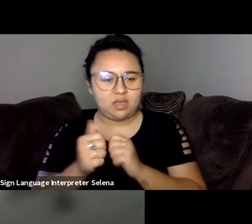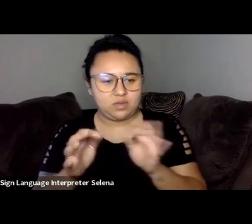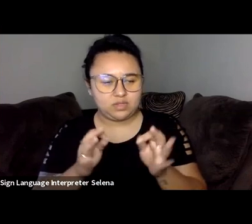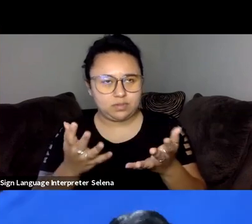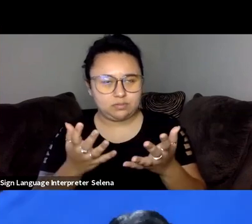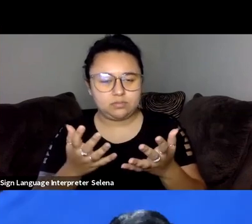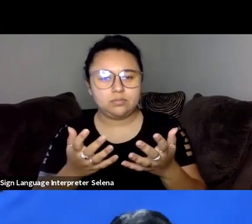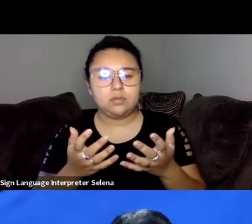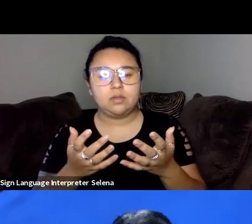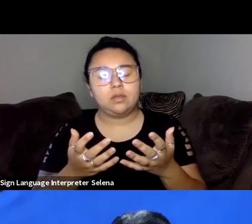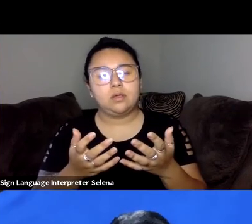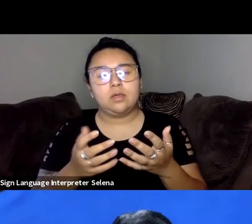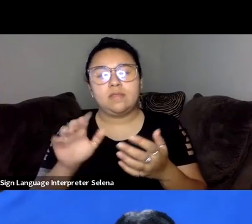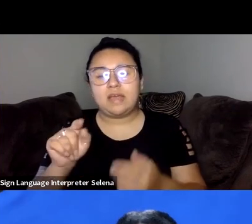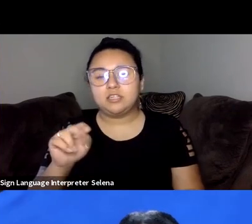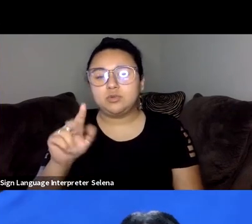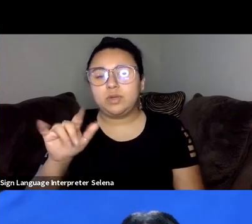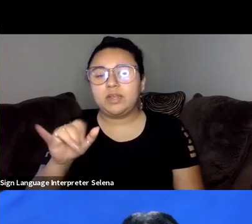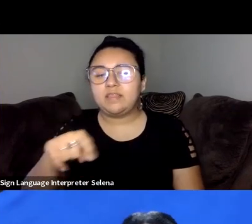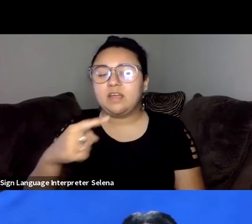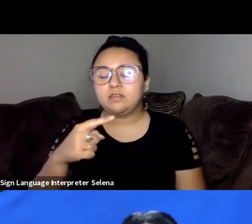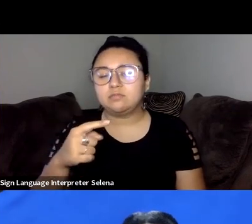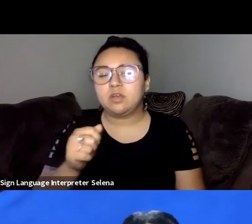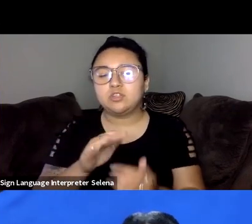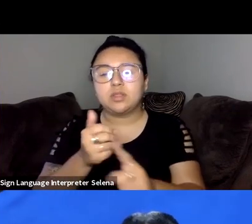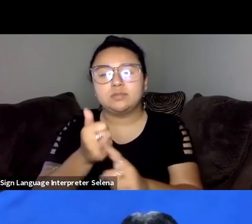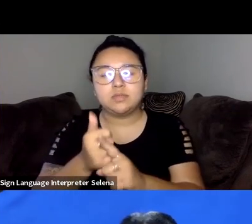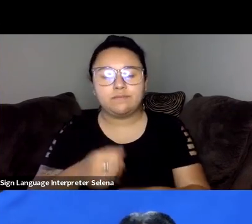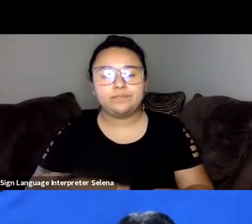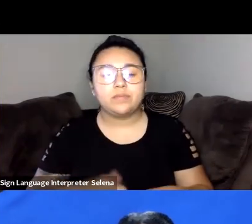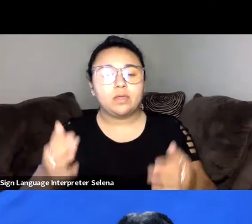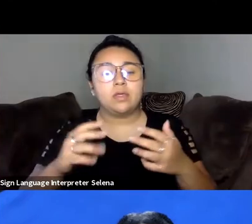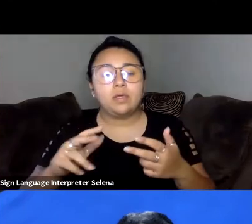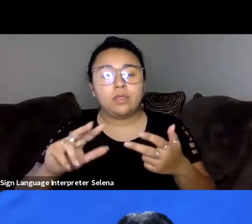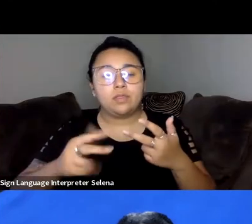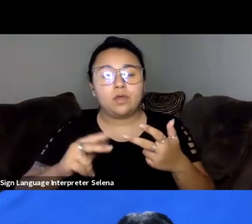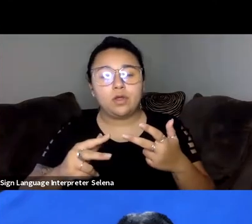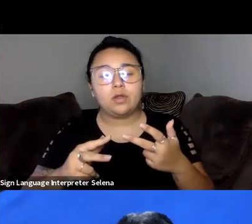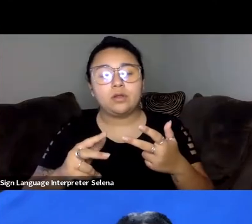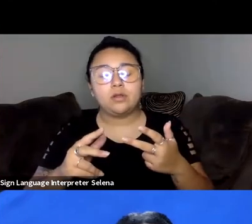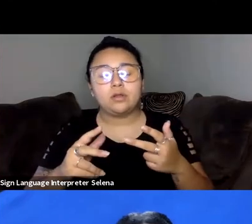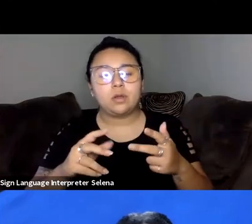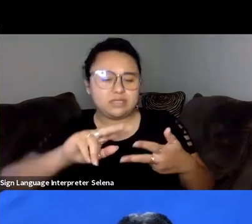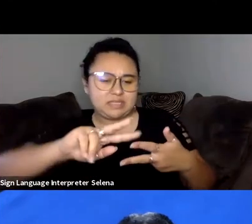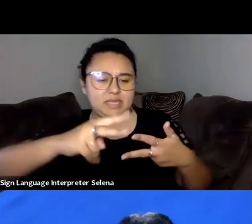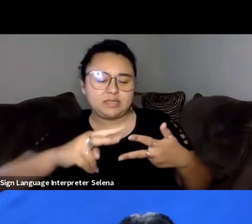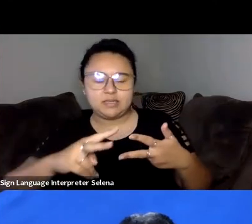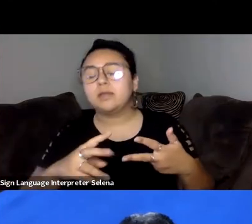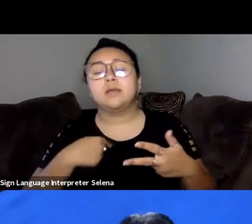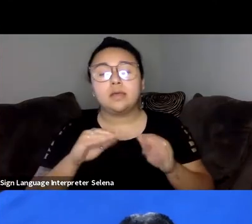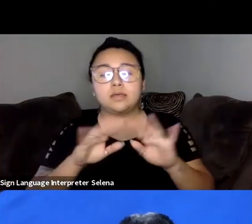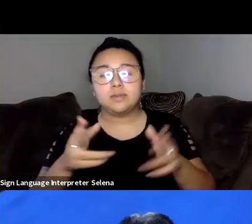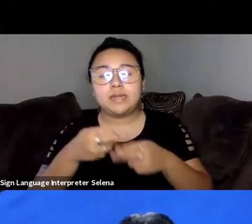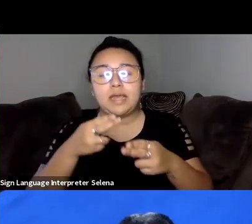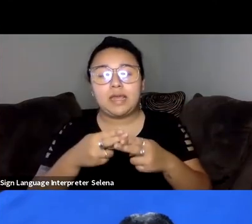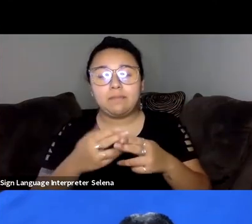addressing themselves towards. We want to explicitly name and redress the racial exclusions and whitewashed histories. So this may be about words, but